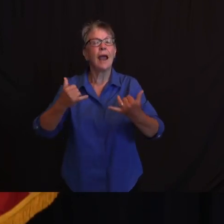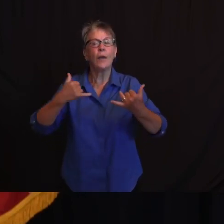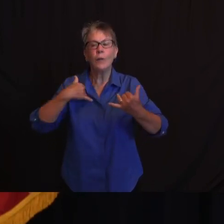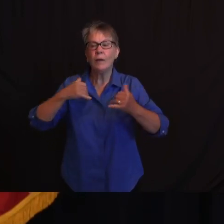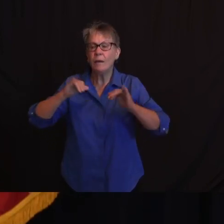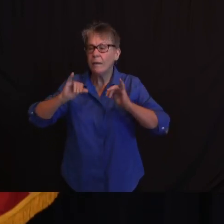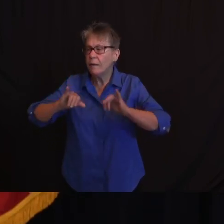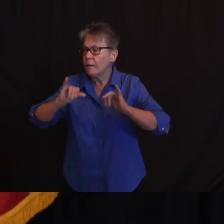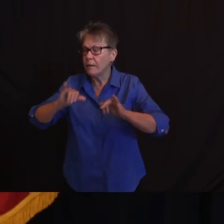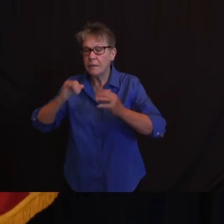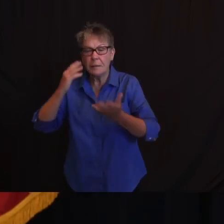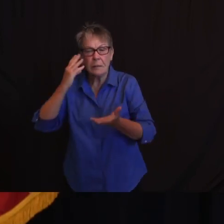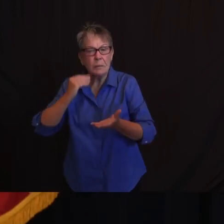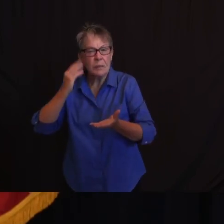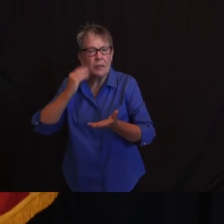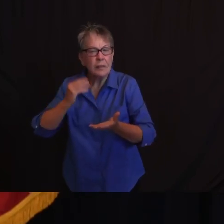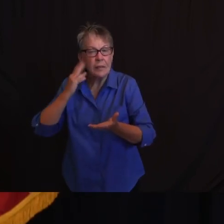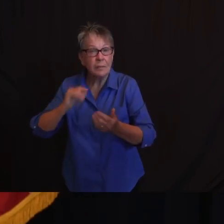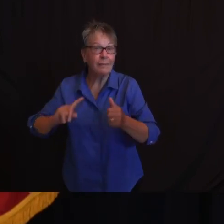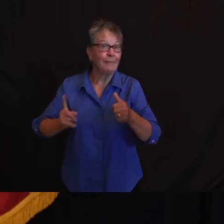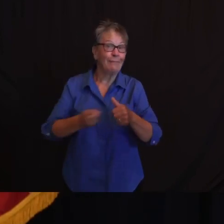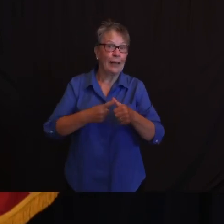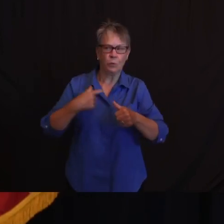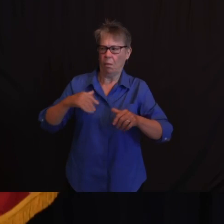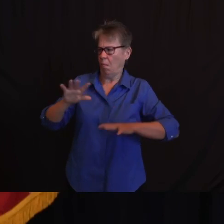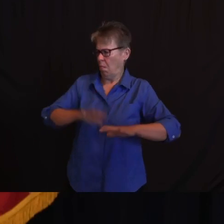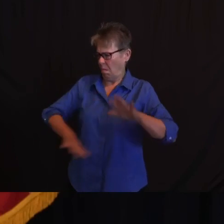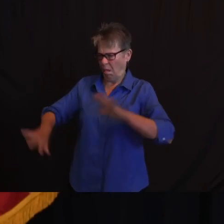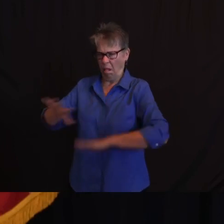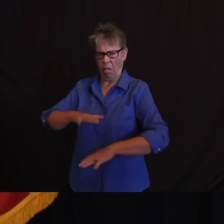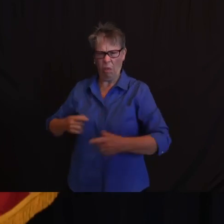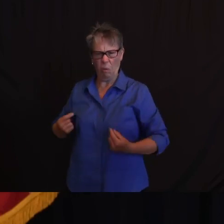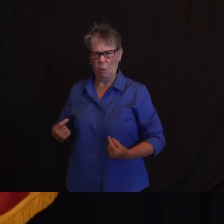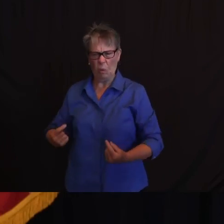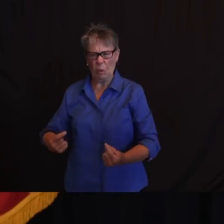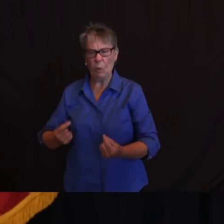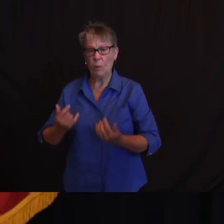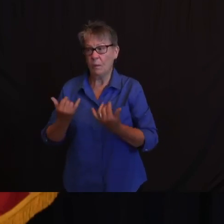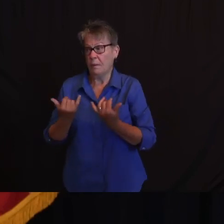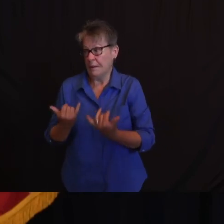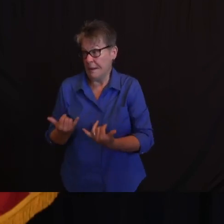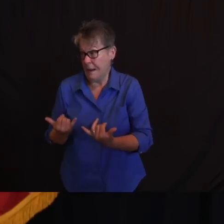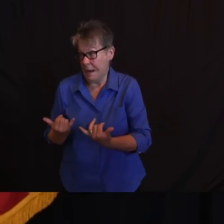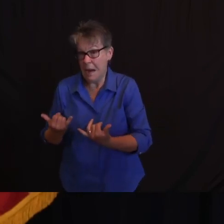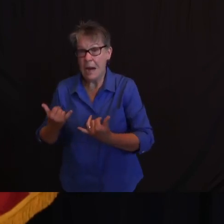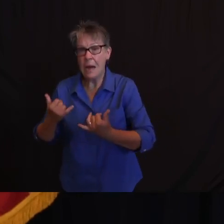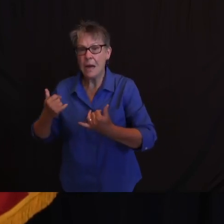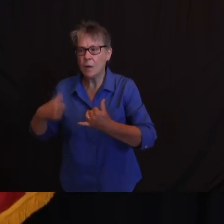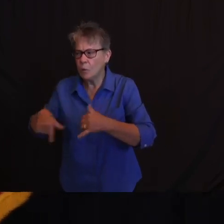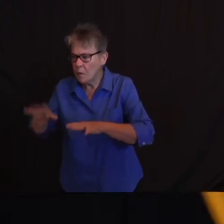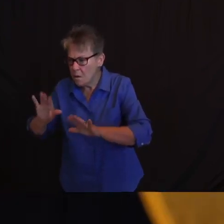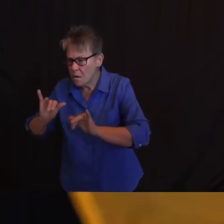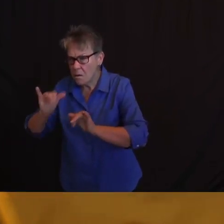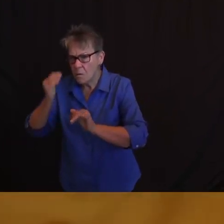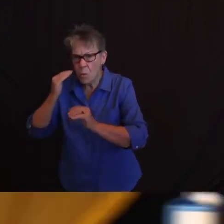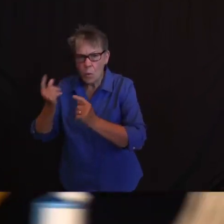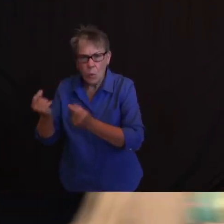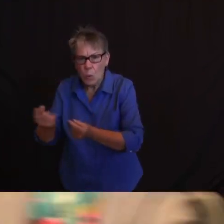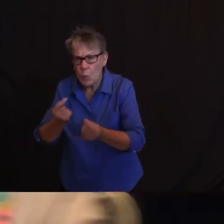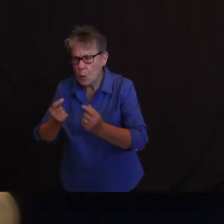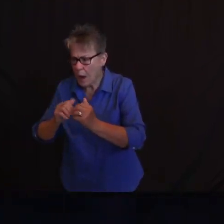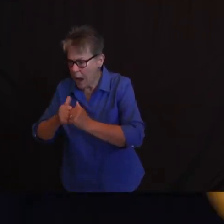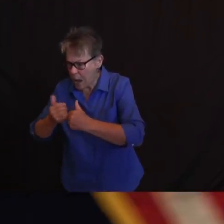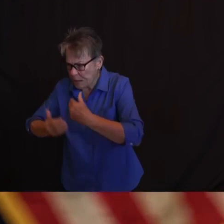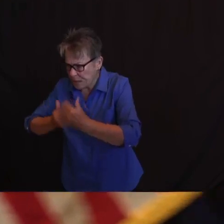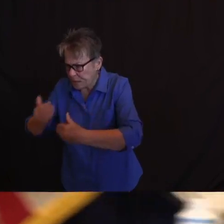to die than similarly you would have been 2 months, and that's true anywhere across the country. Again, practicing without a license,